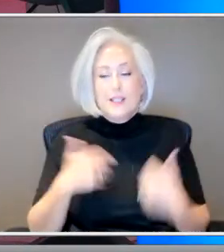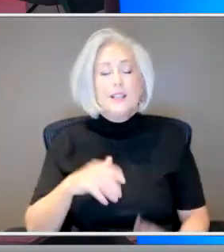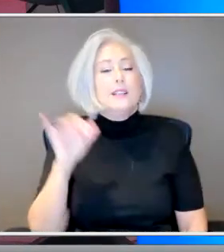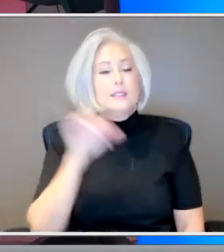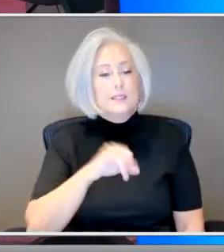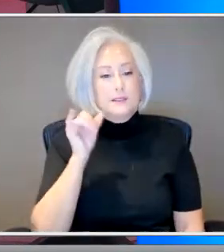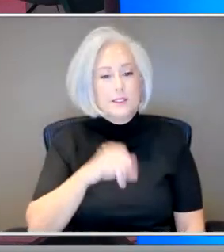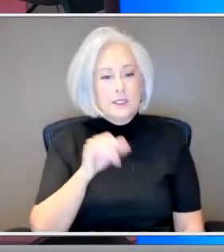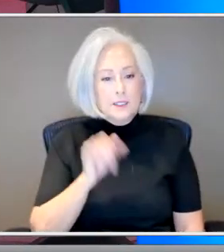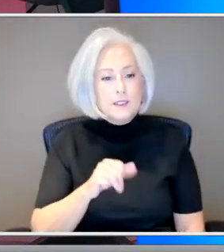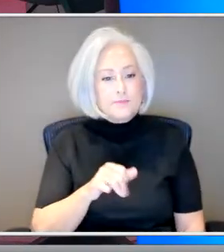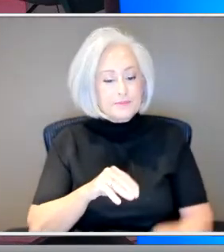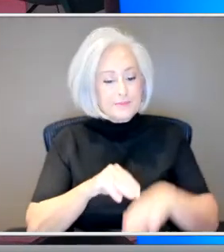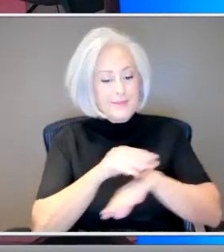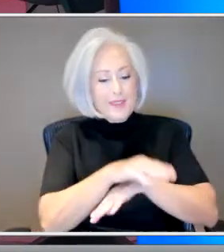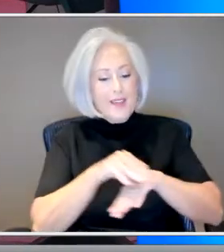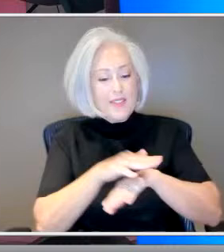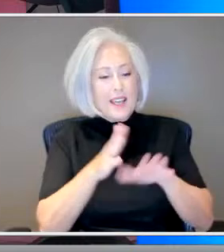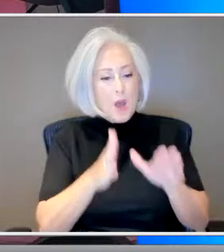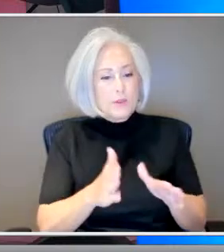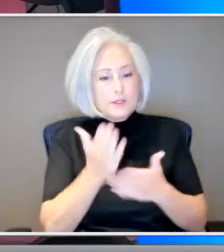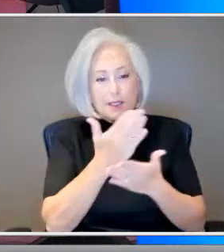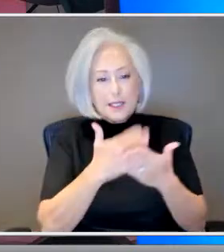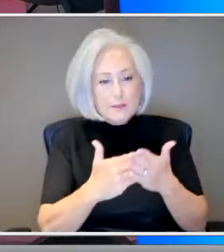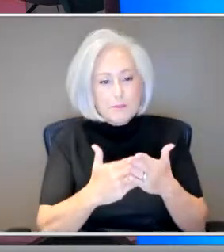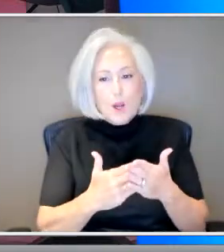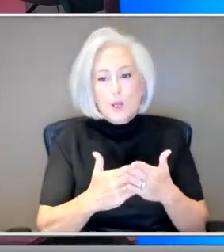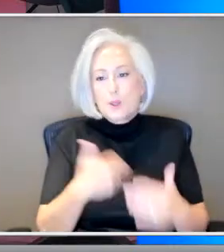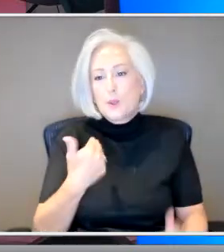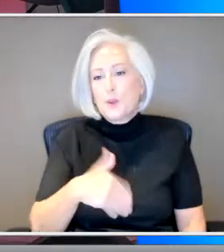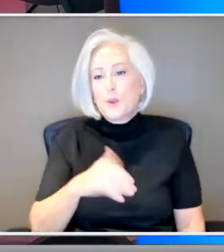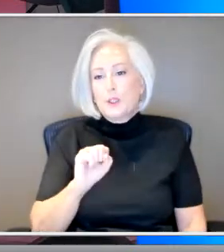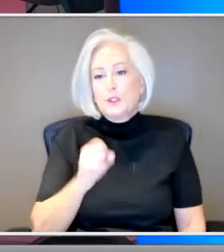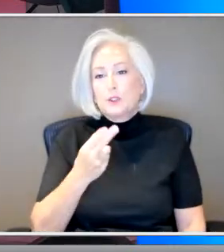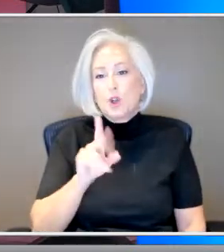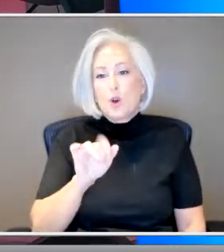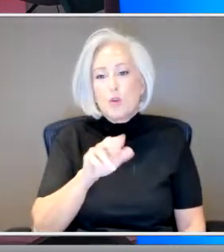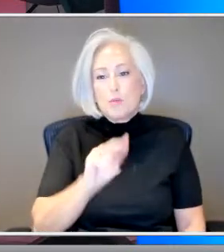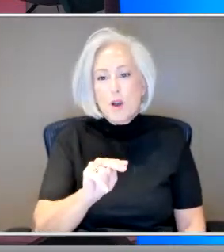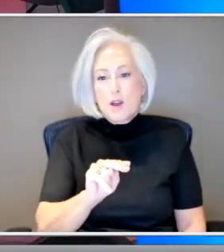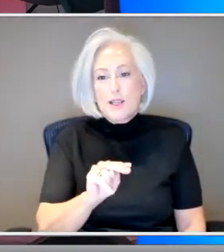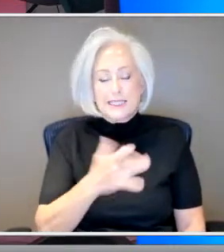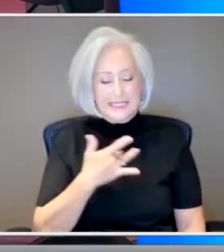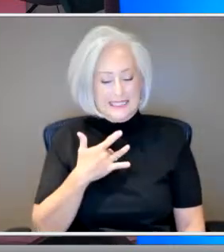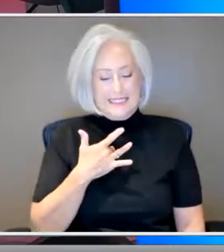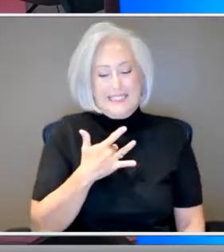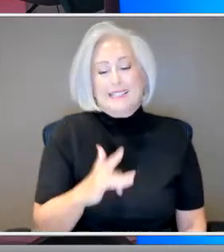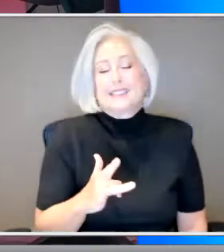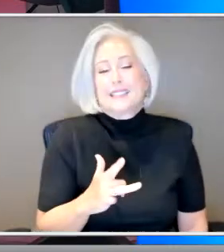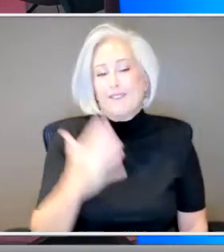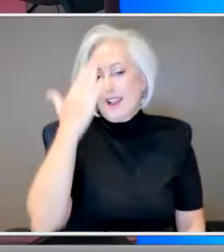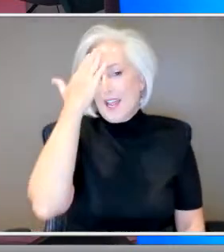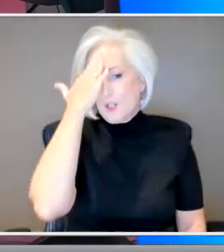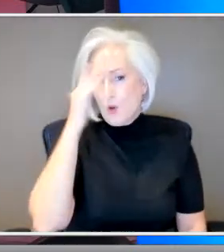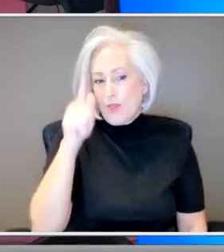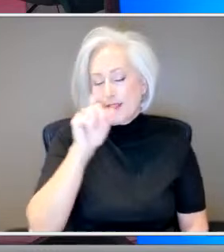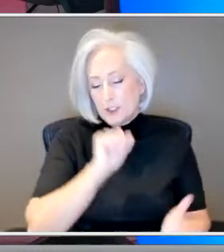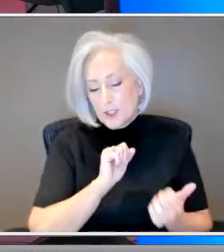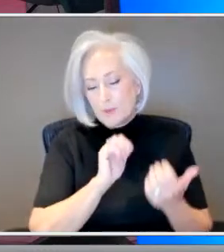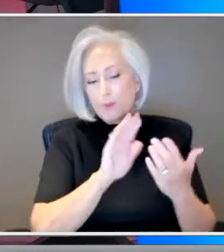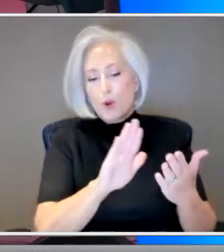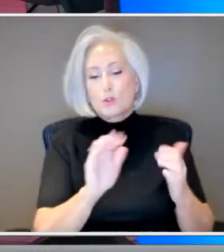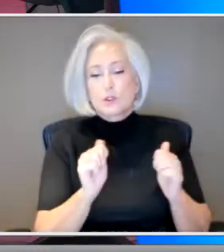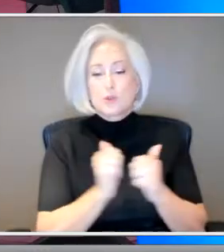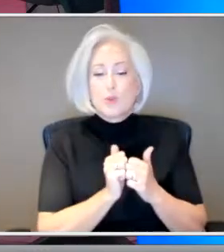touched on that enough. Shobana is so sensitive, and I can tell that you approach this with such a sensitivity. It's